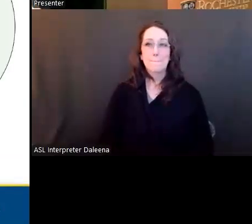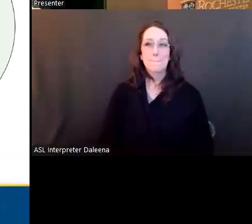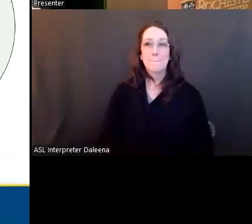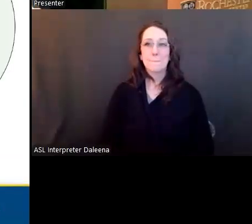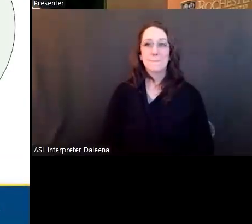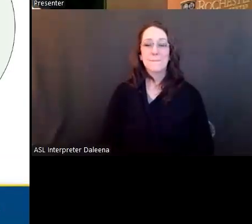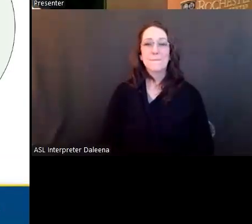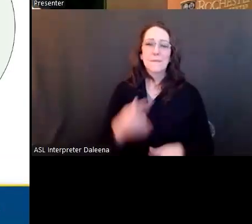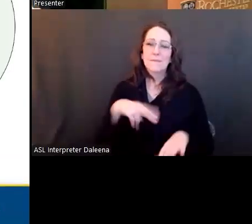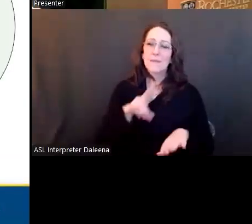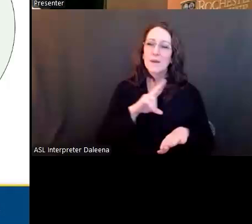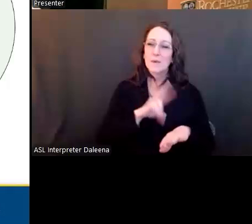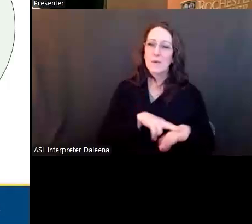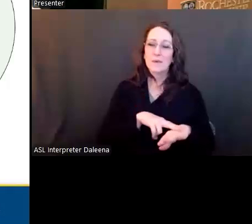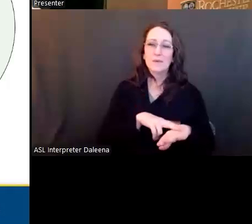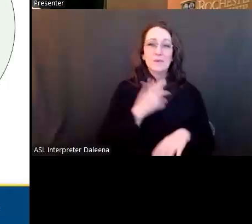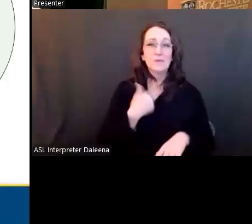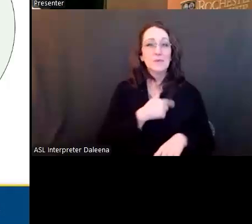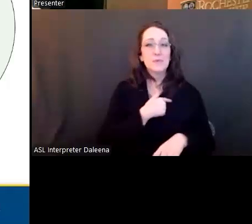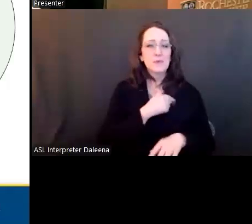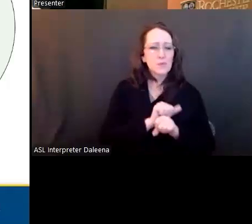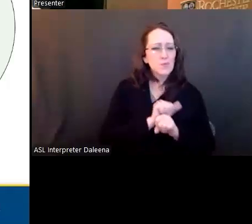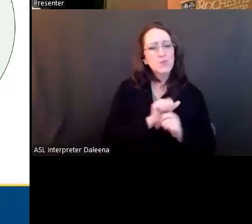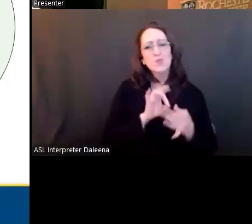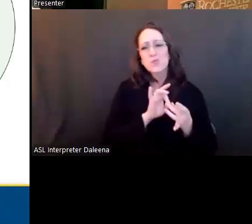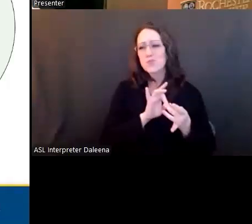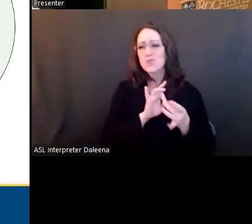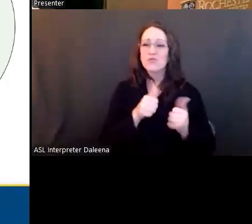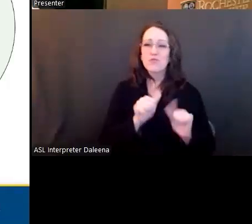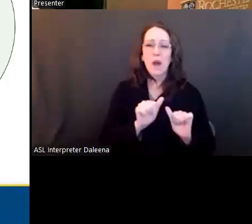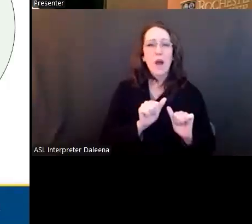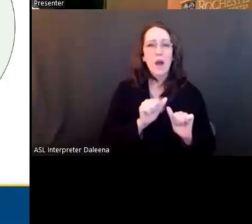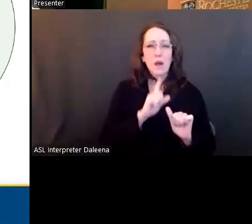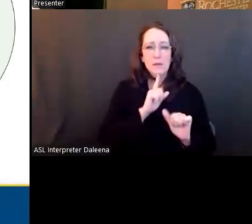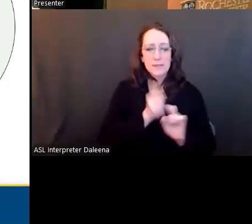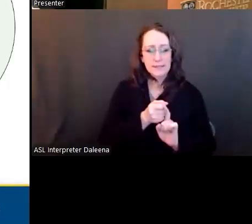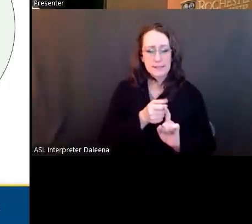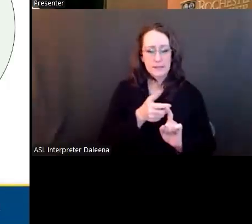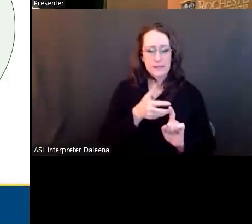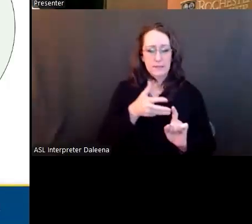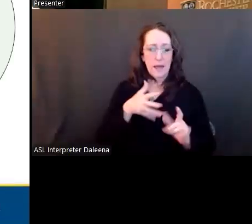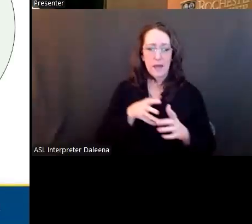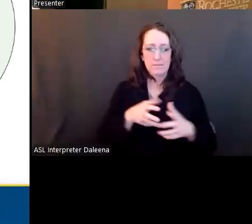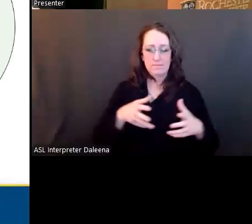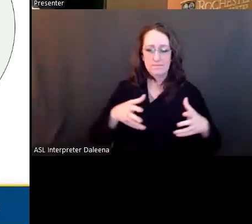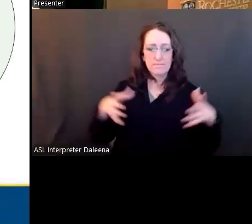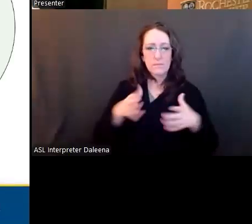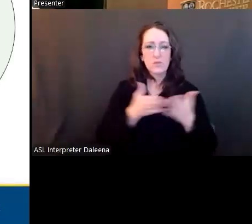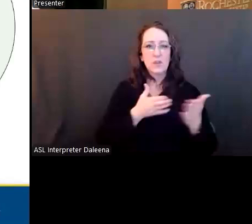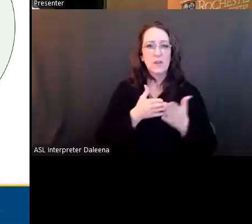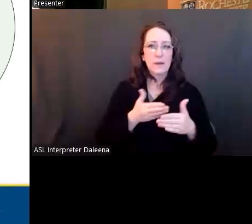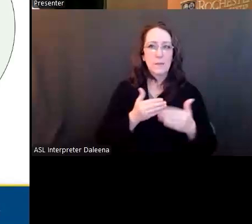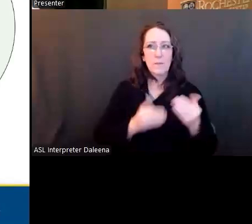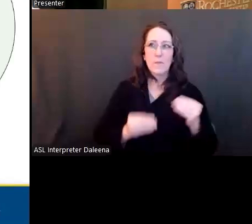So of course, we are working on trying to really expand this service beyond just what we're